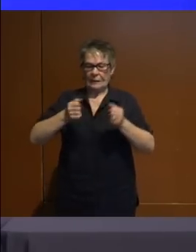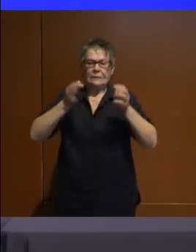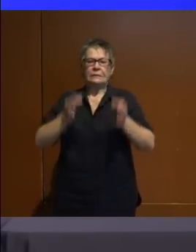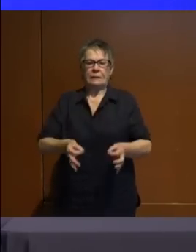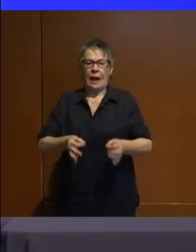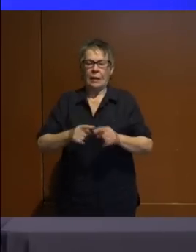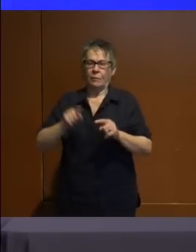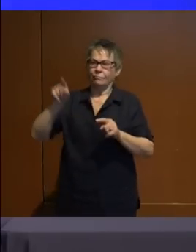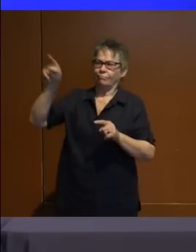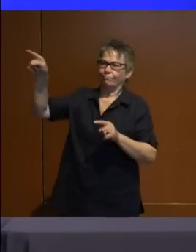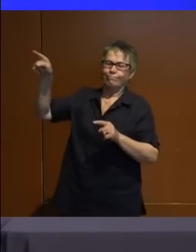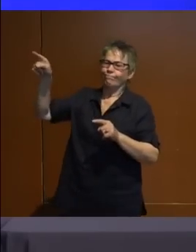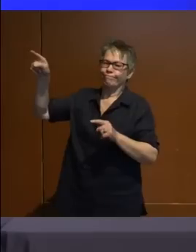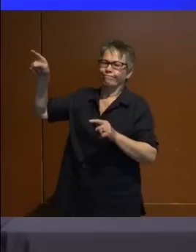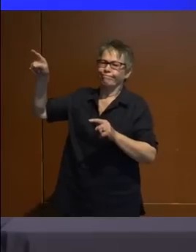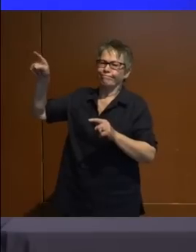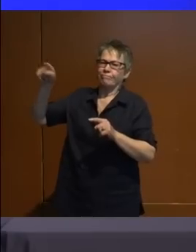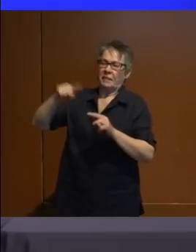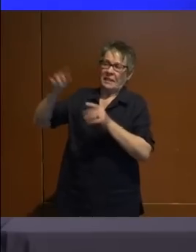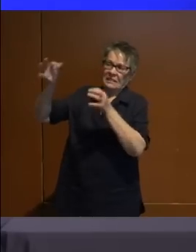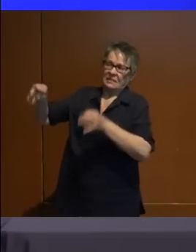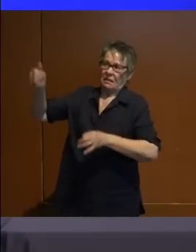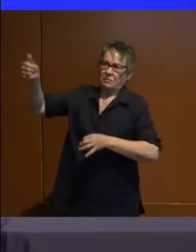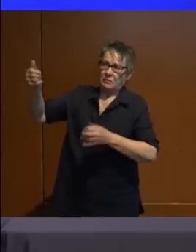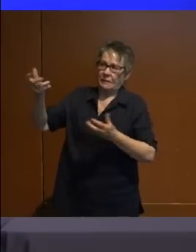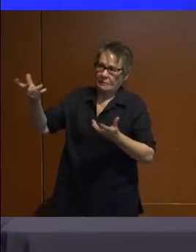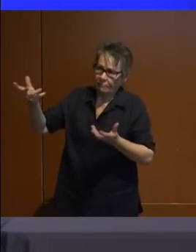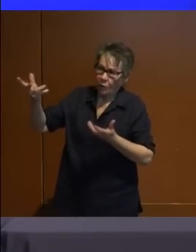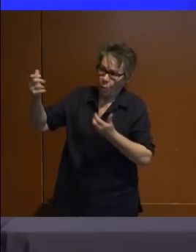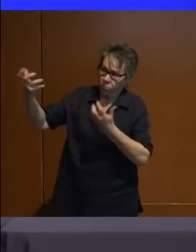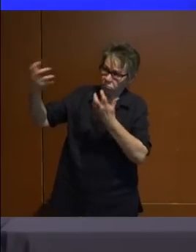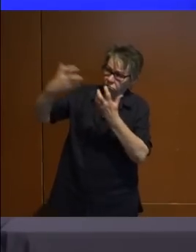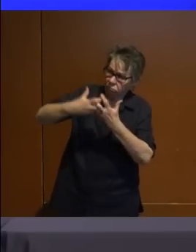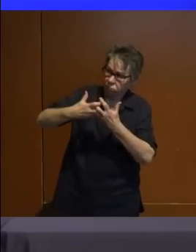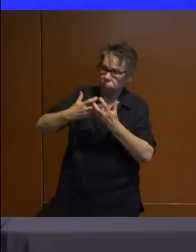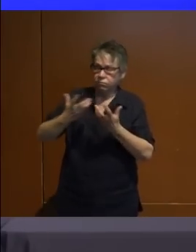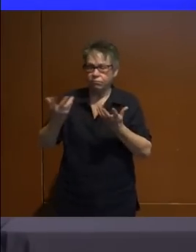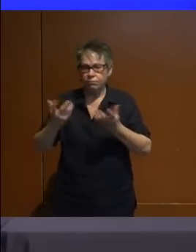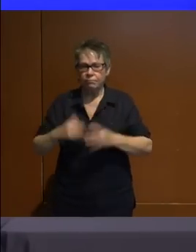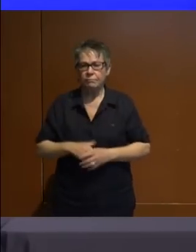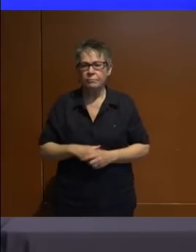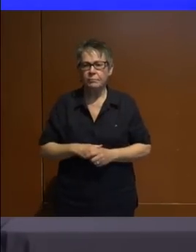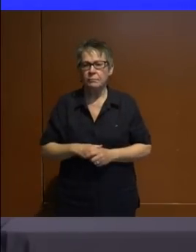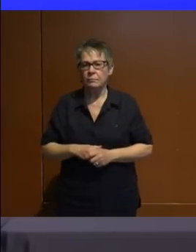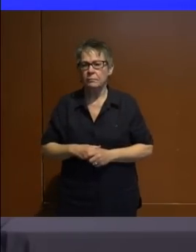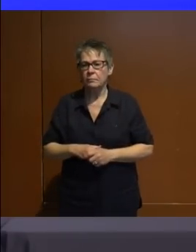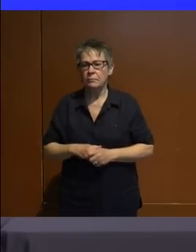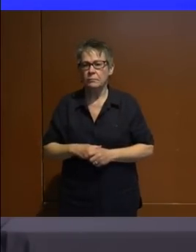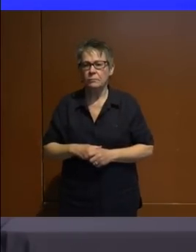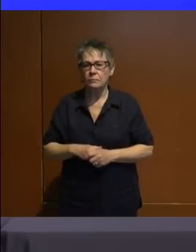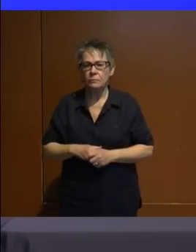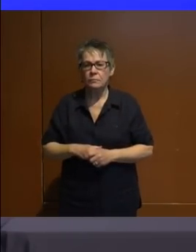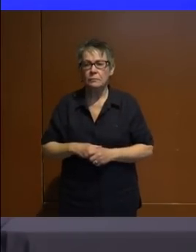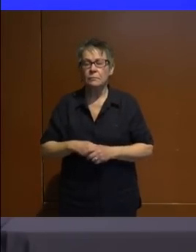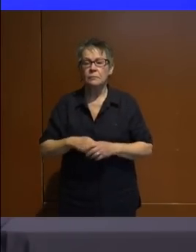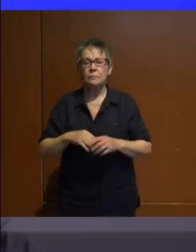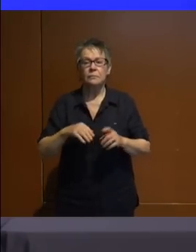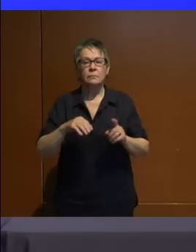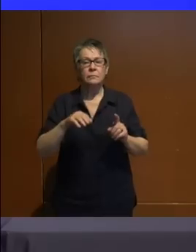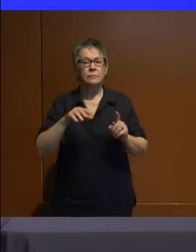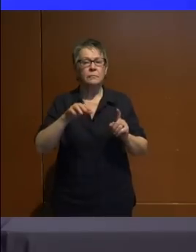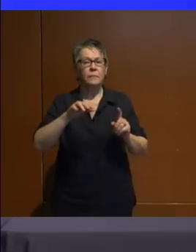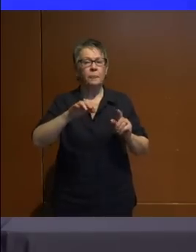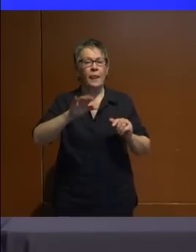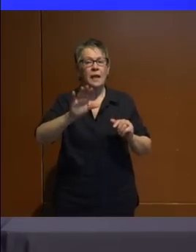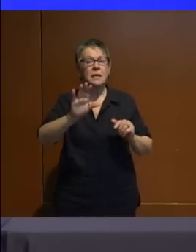that continue to raise rent and/or credit card companies who may continue to charge late fees and/or raise their interest rates? So we're